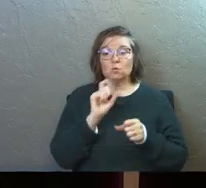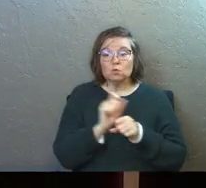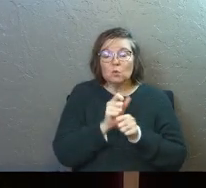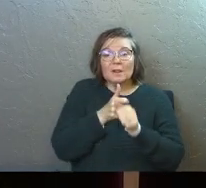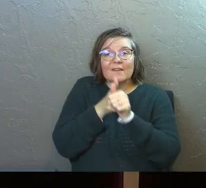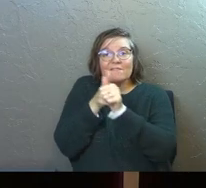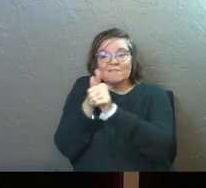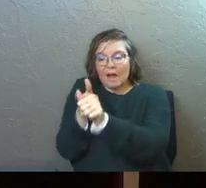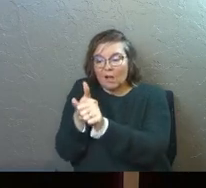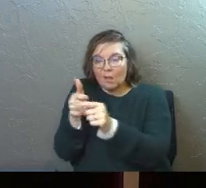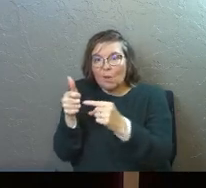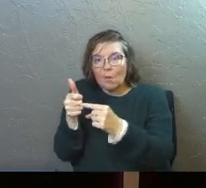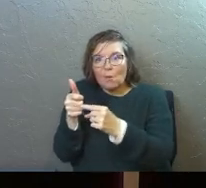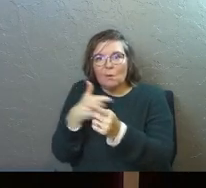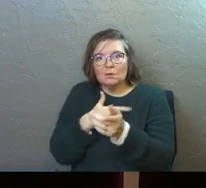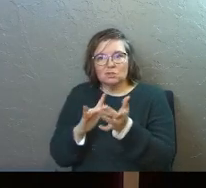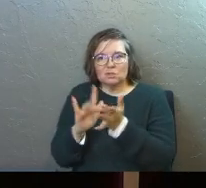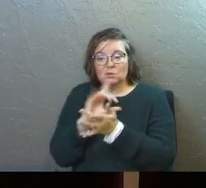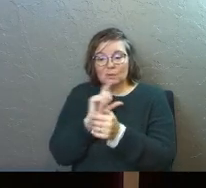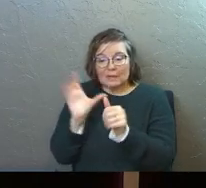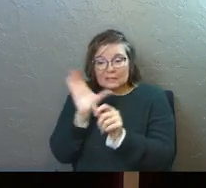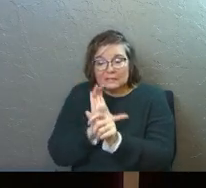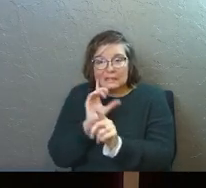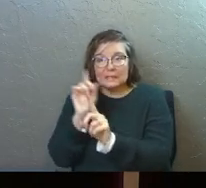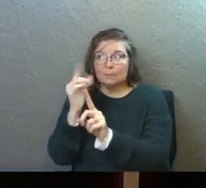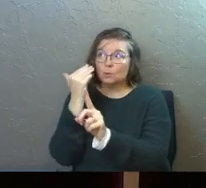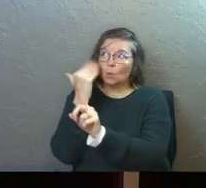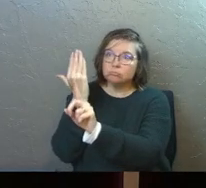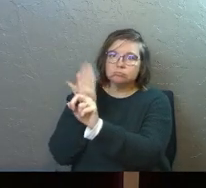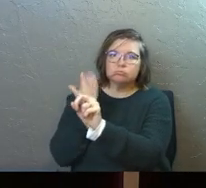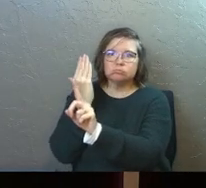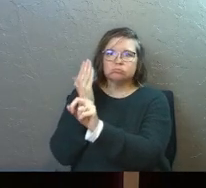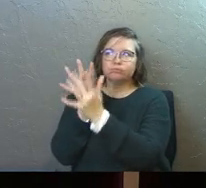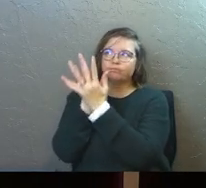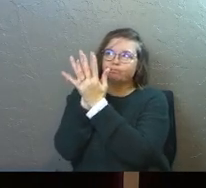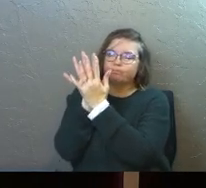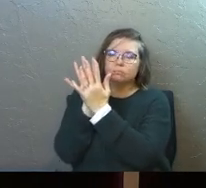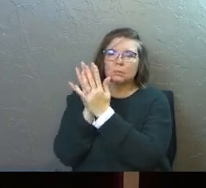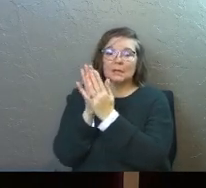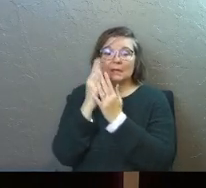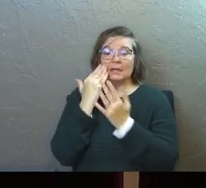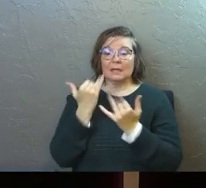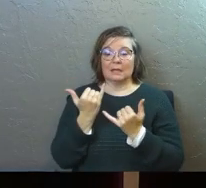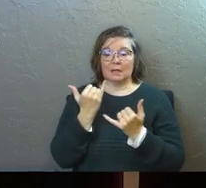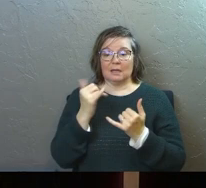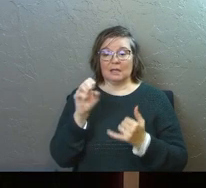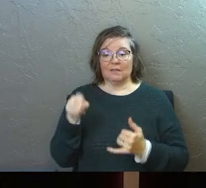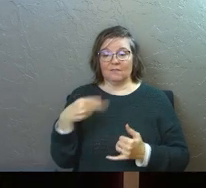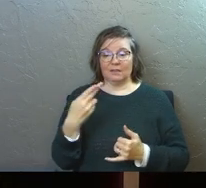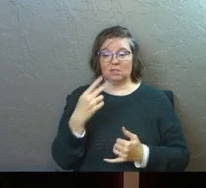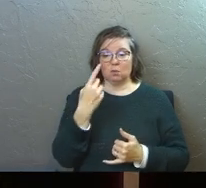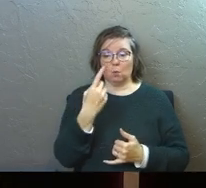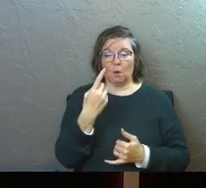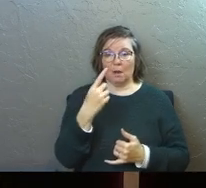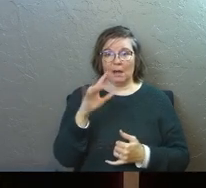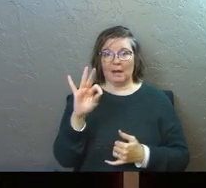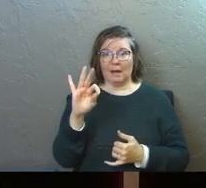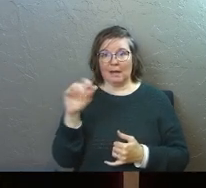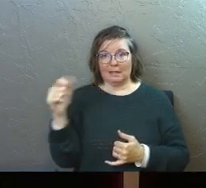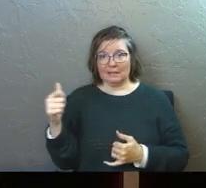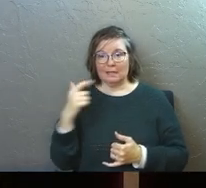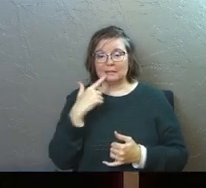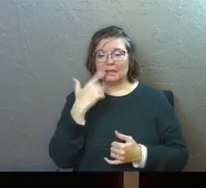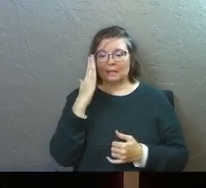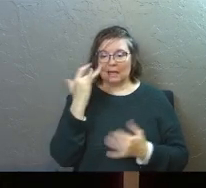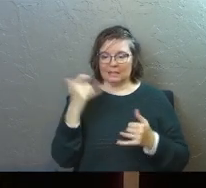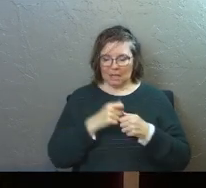truly follow Jesus, right? To really seek him and to know him. Ephesians 1, 9 through 10 says, God has now revealed to us his mysterious